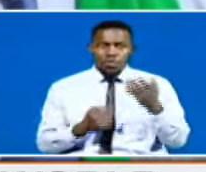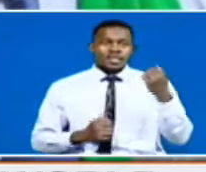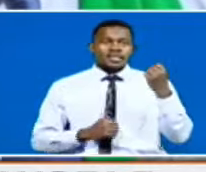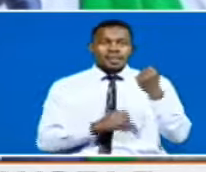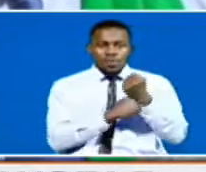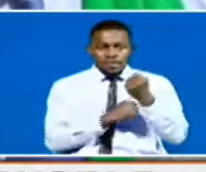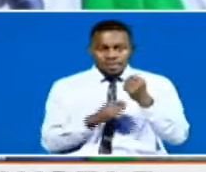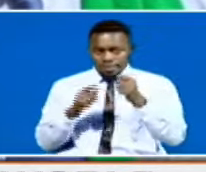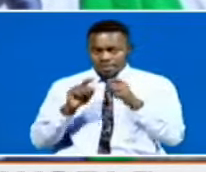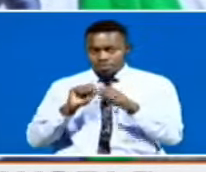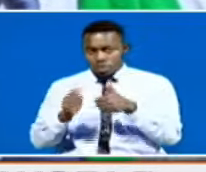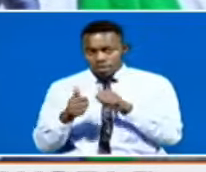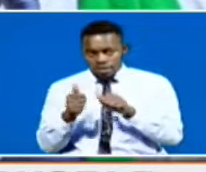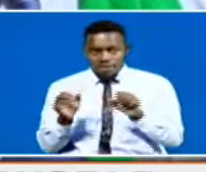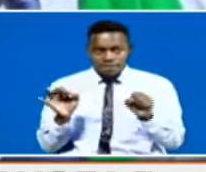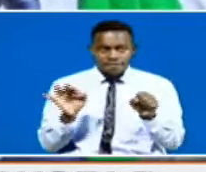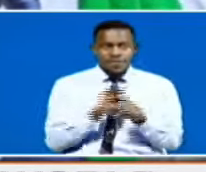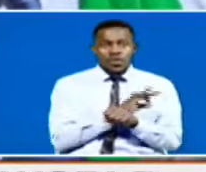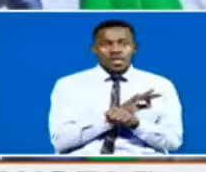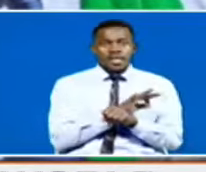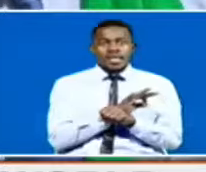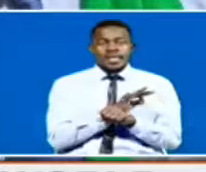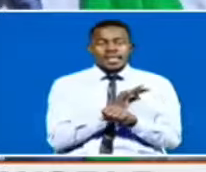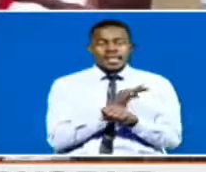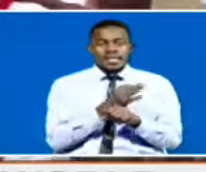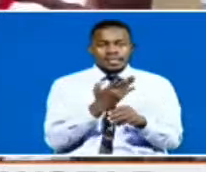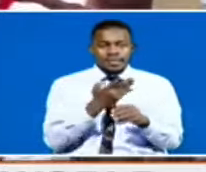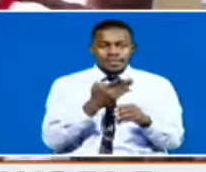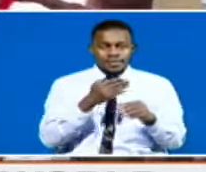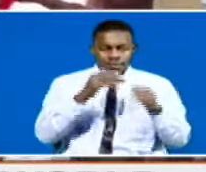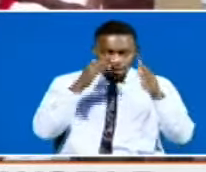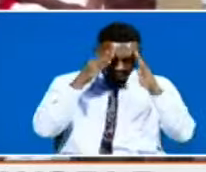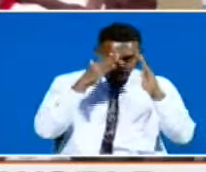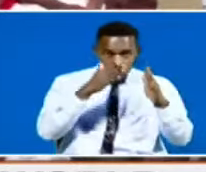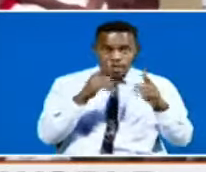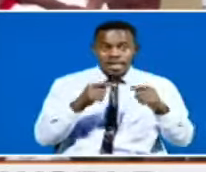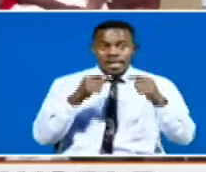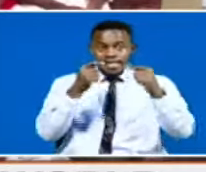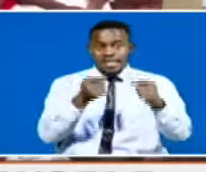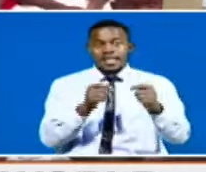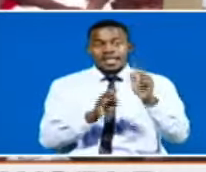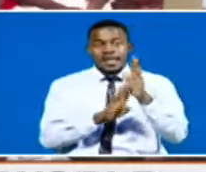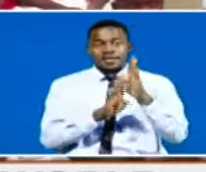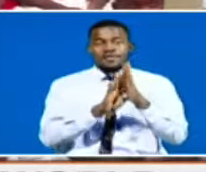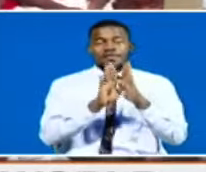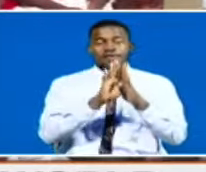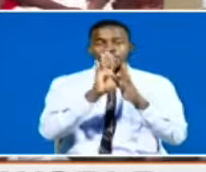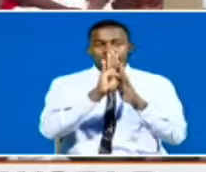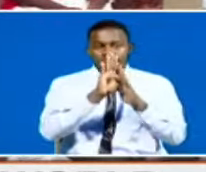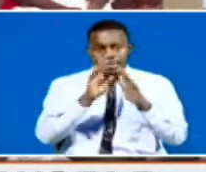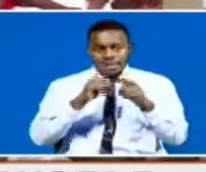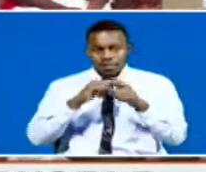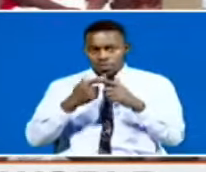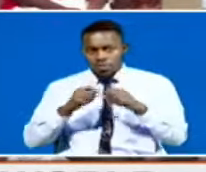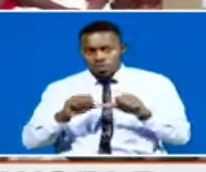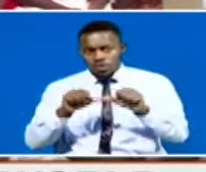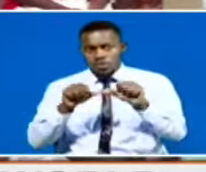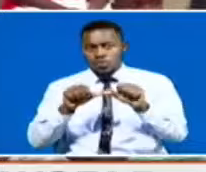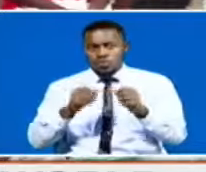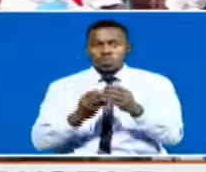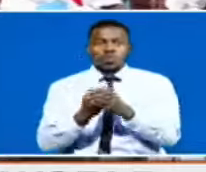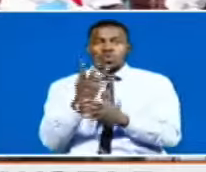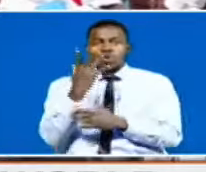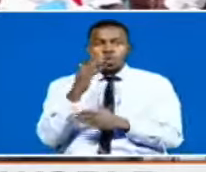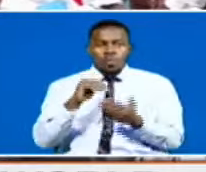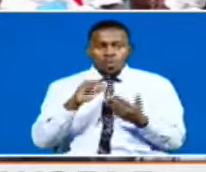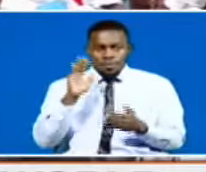the sport in terms of talent development, and it's an area we will surely continue to be keen on.